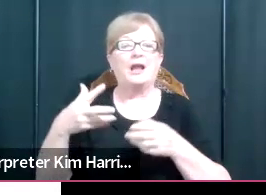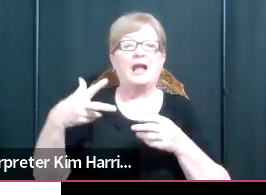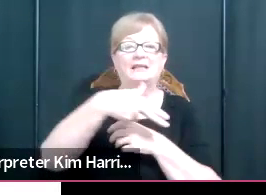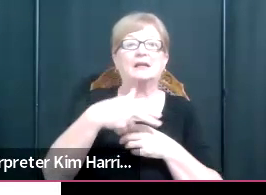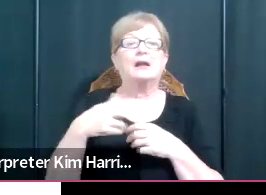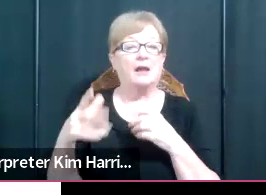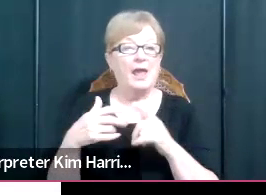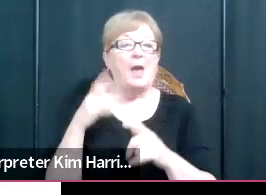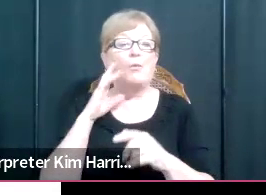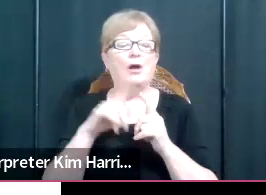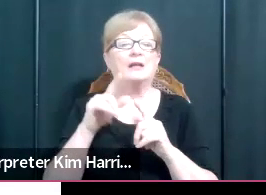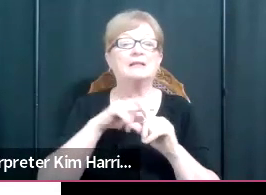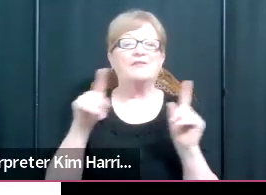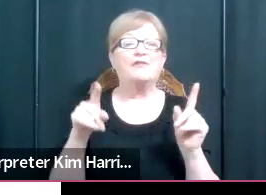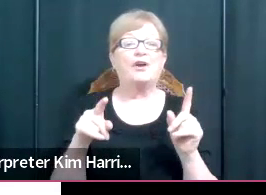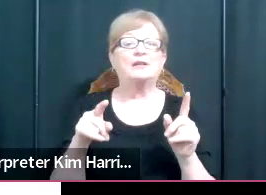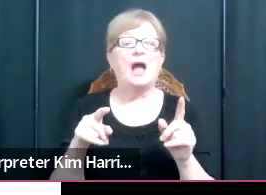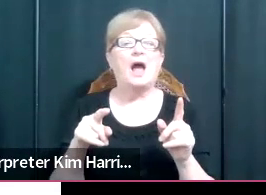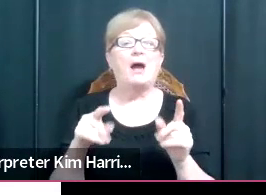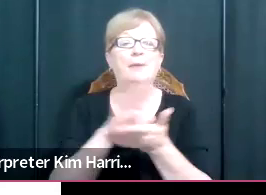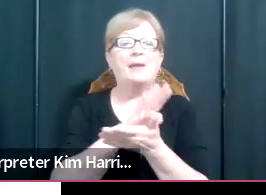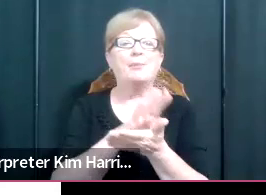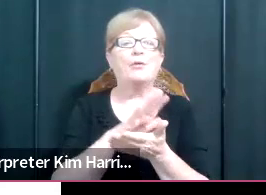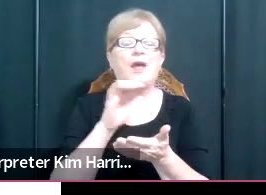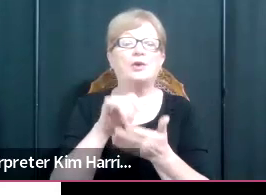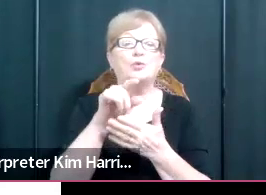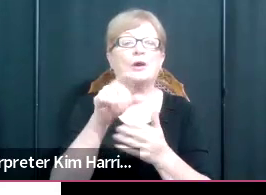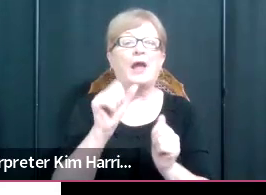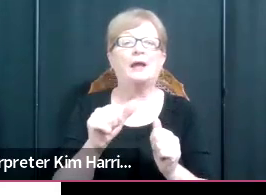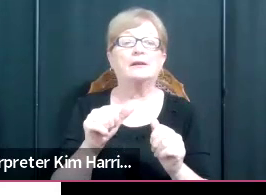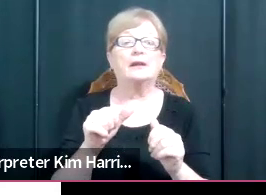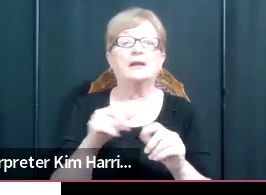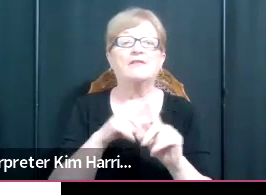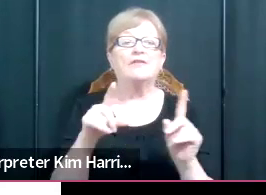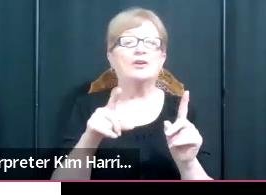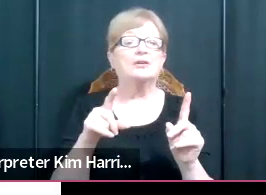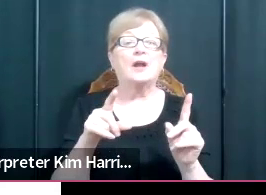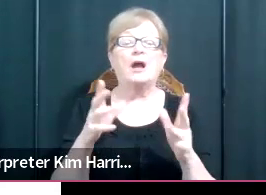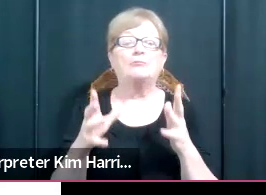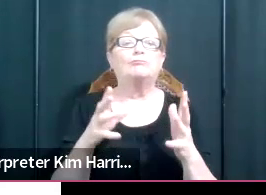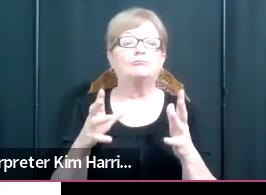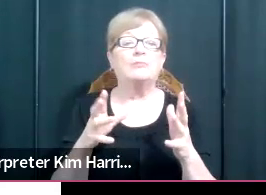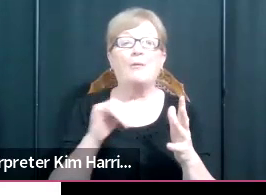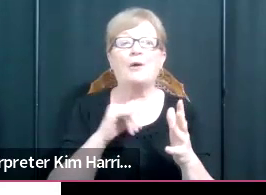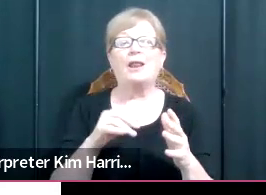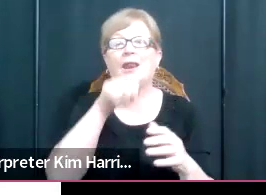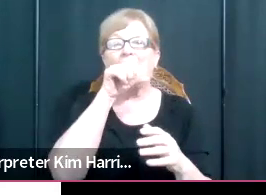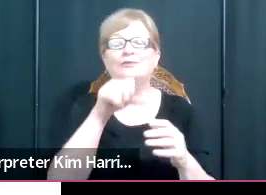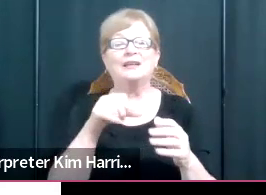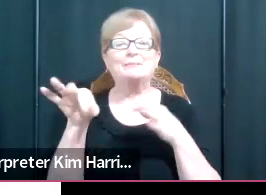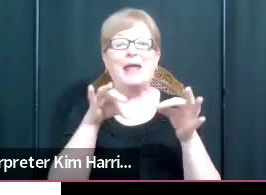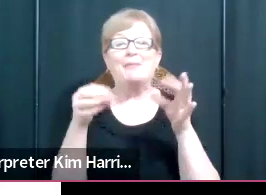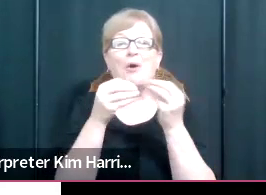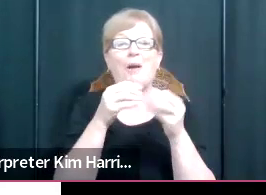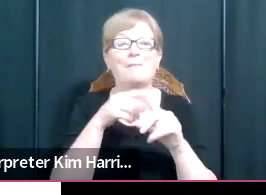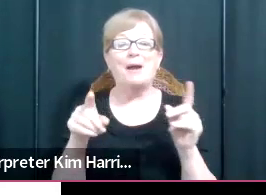grips on them, and other AT. I would love to talk more about the items on this page,